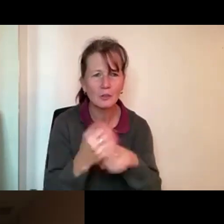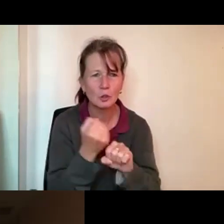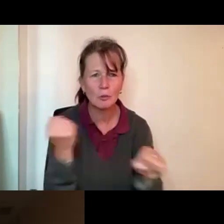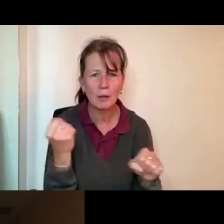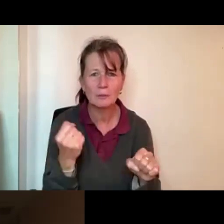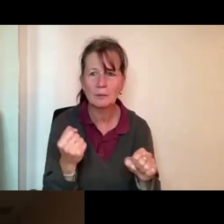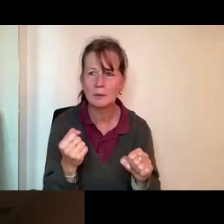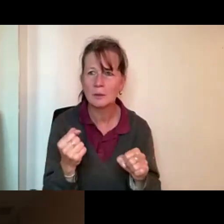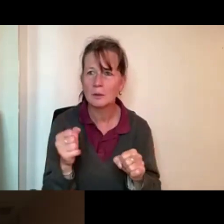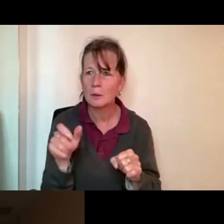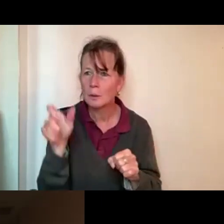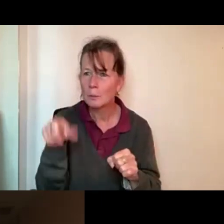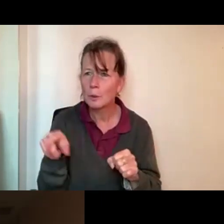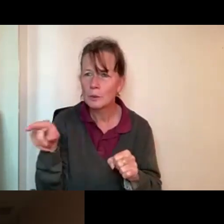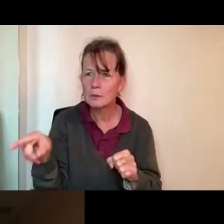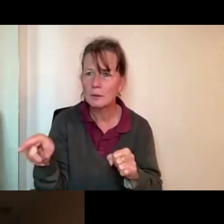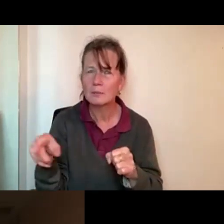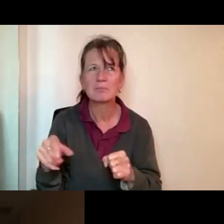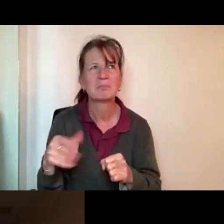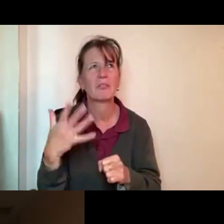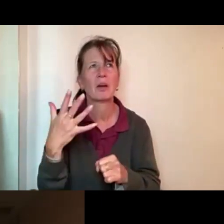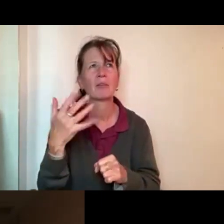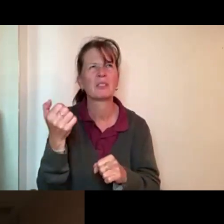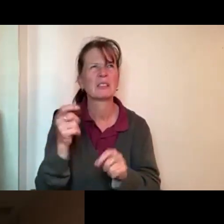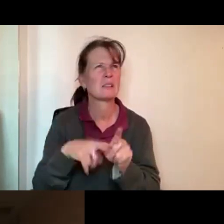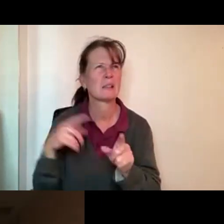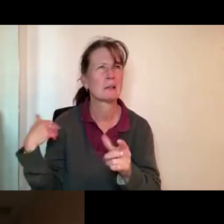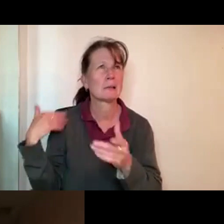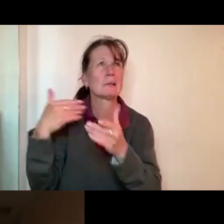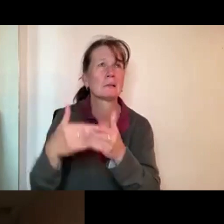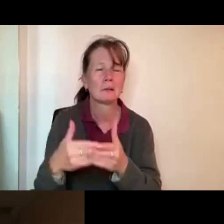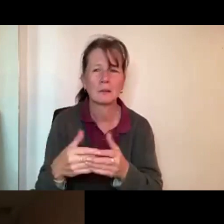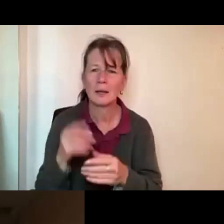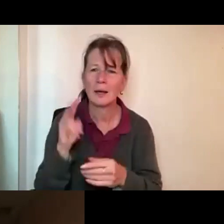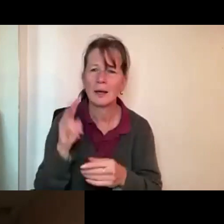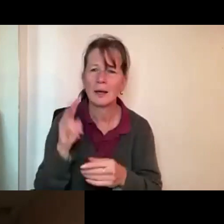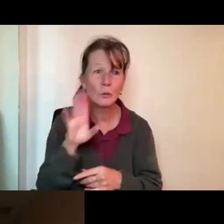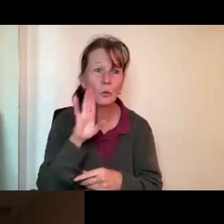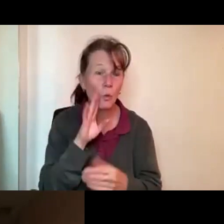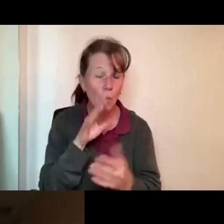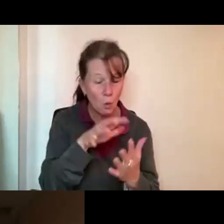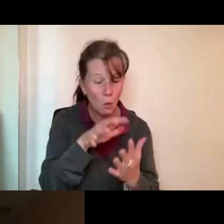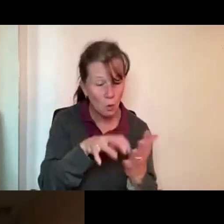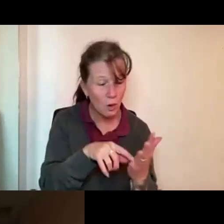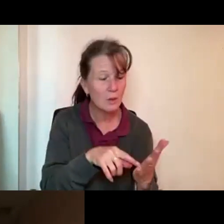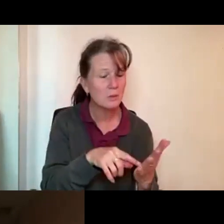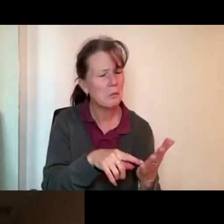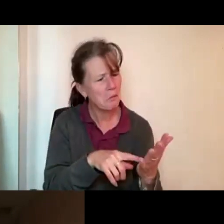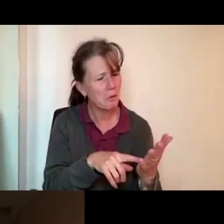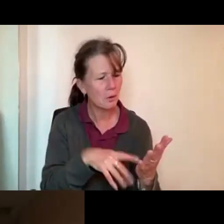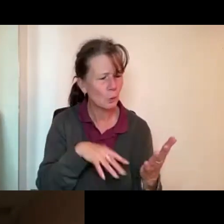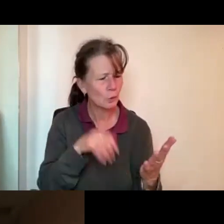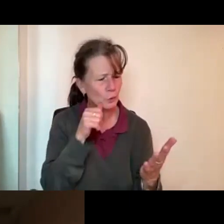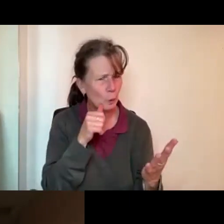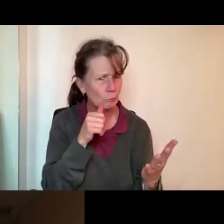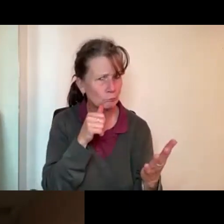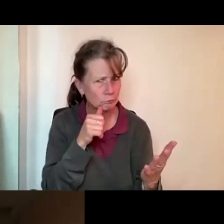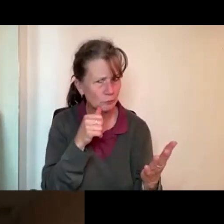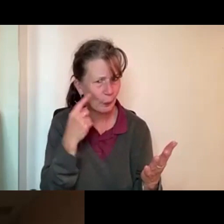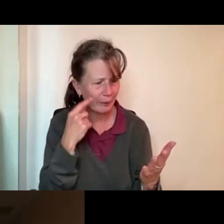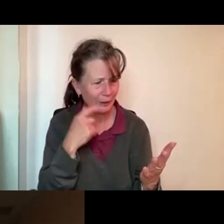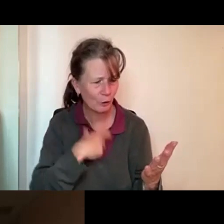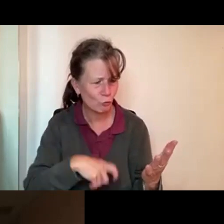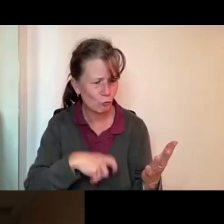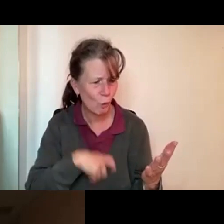It's been 5 or 6 years. I've seen this call, and I really wanted to know, do you think that the roles are for